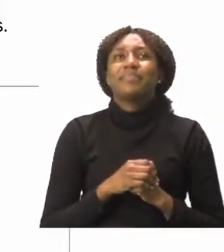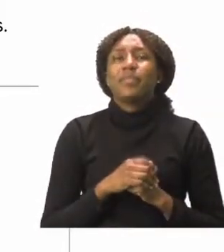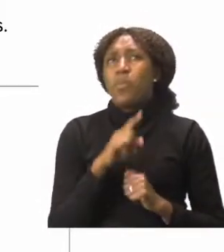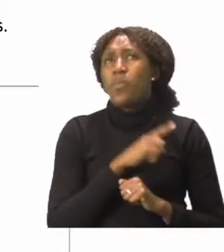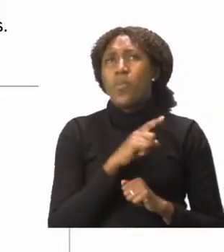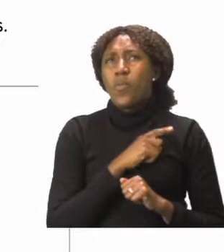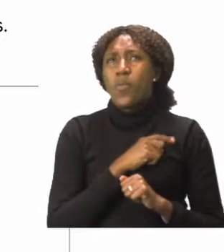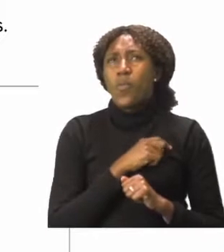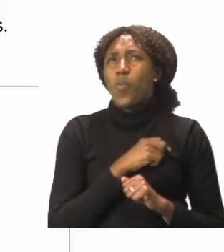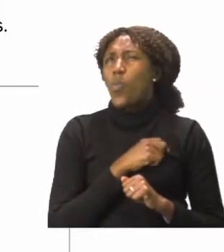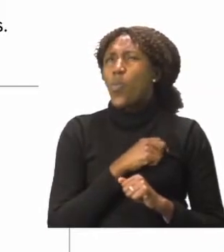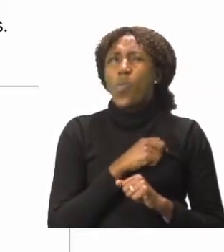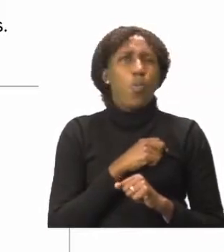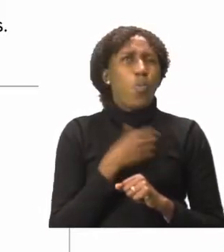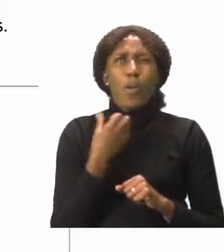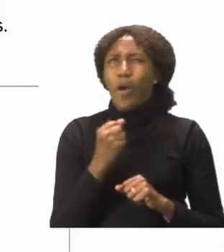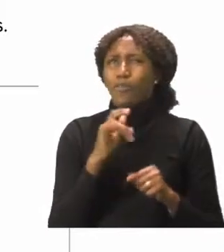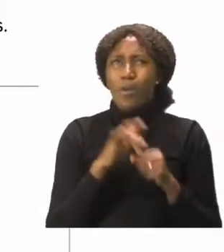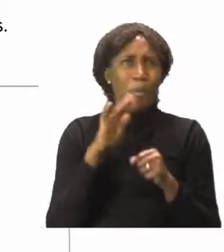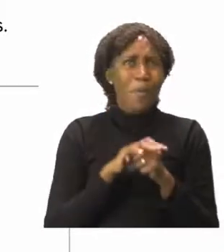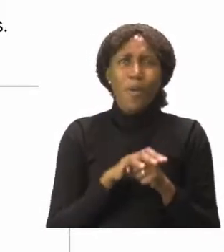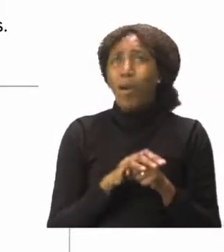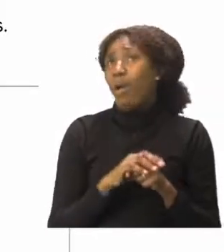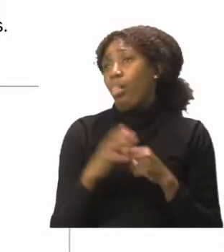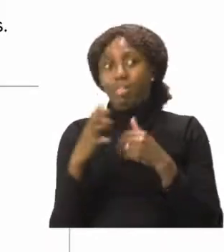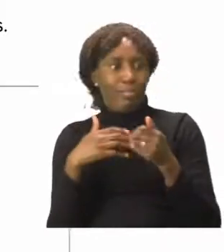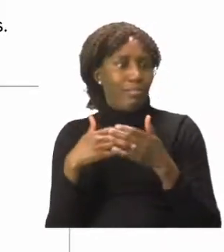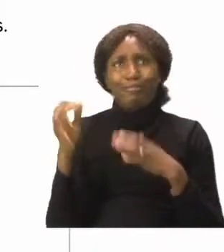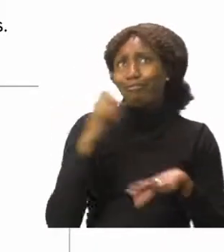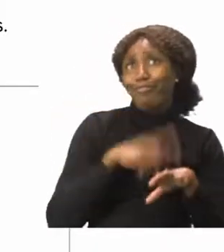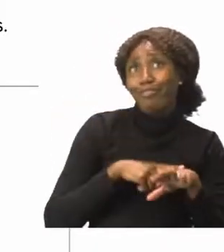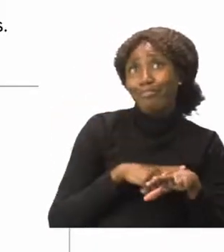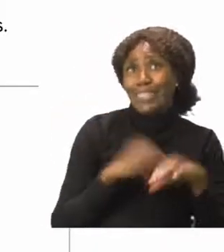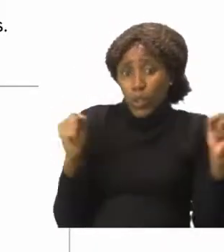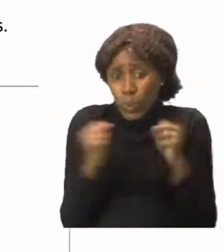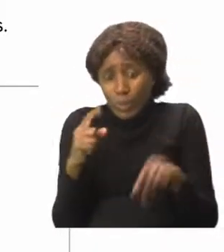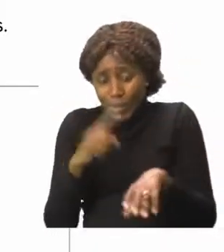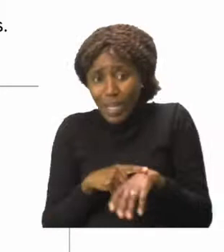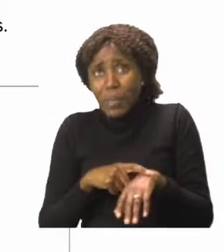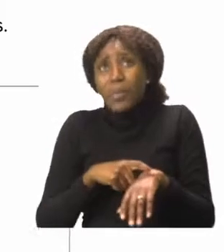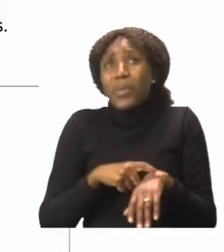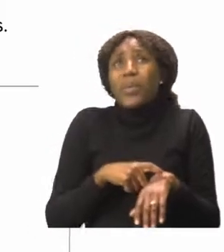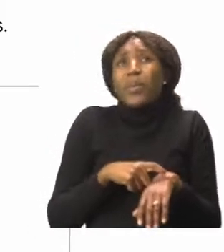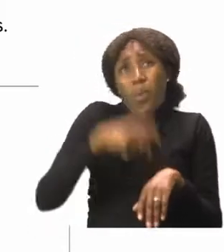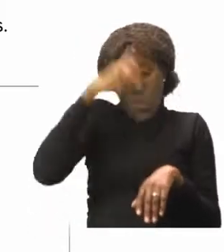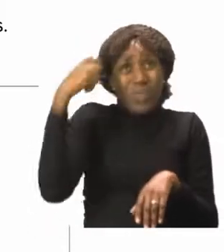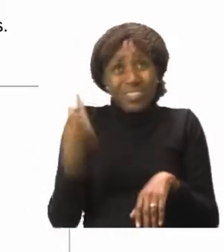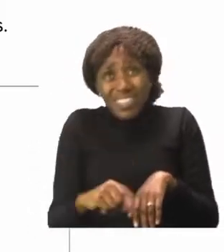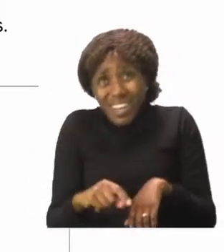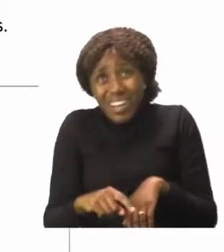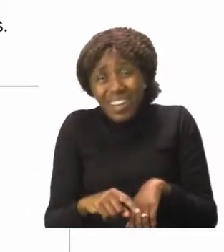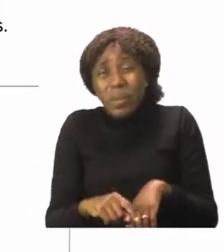it's juicy and you can have it anytime, in summer, in winter, at night, or in